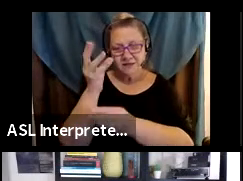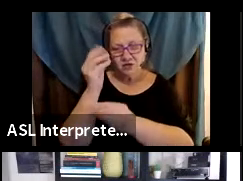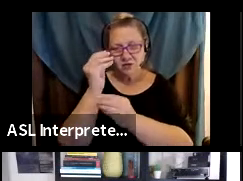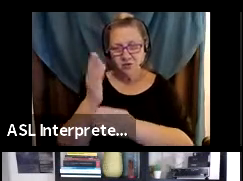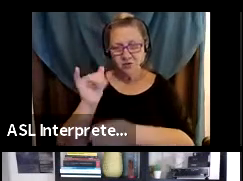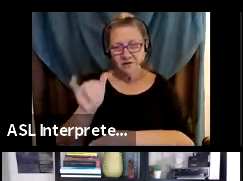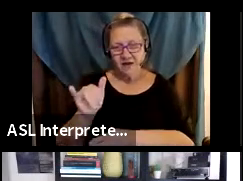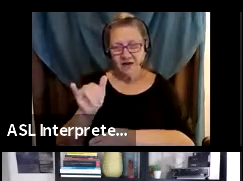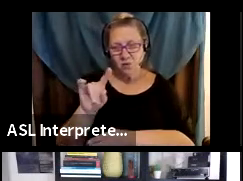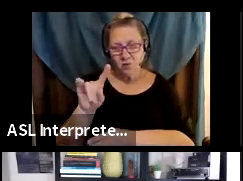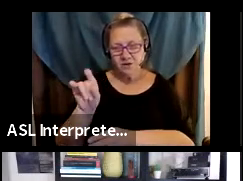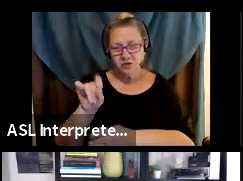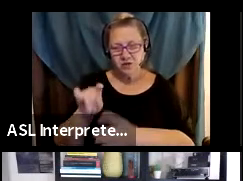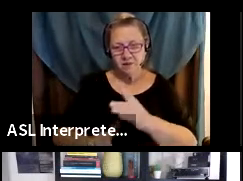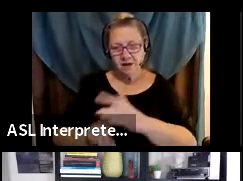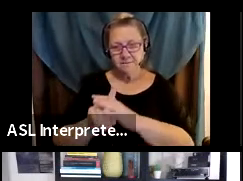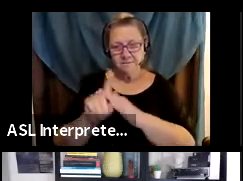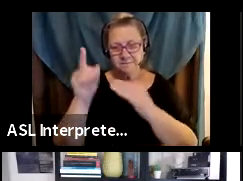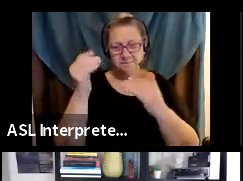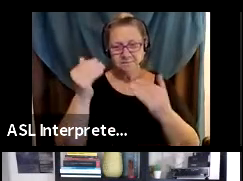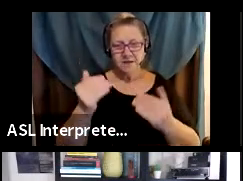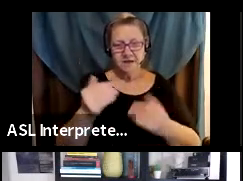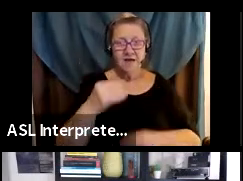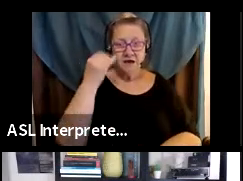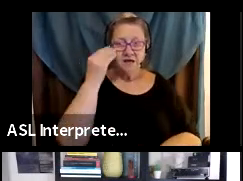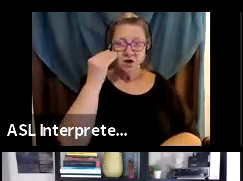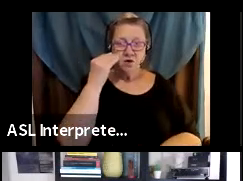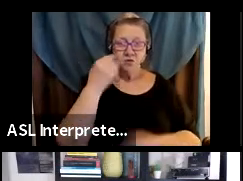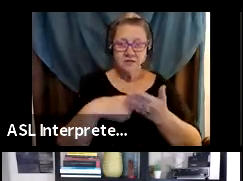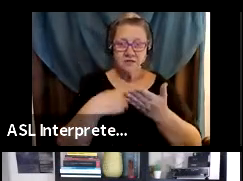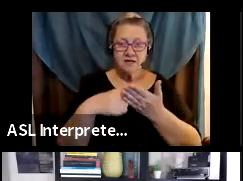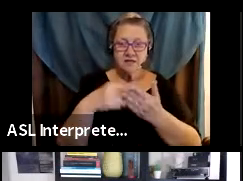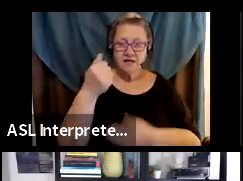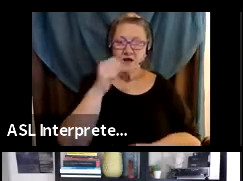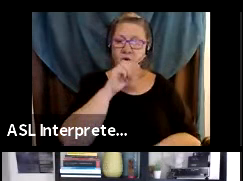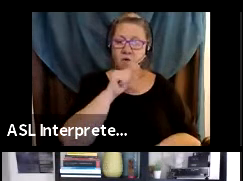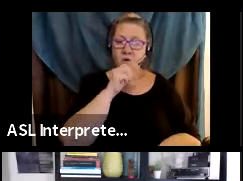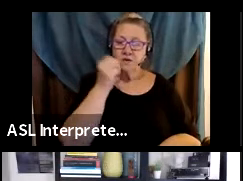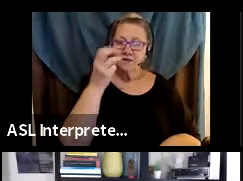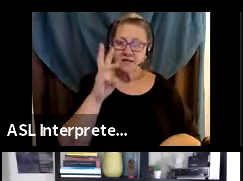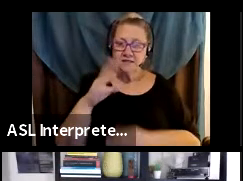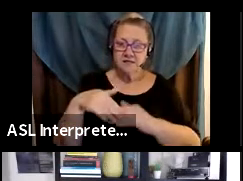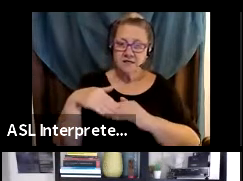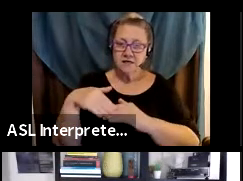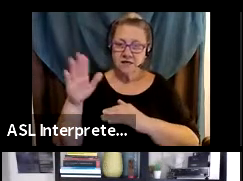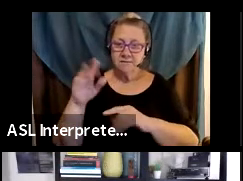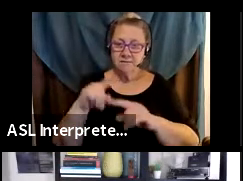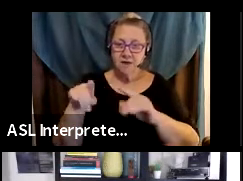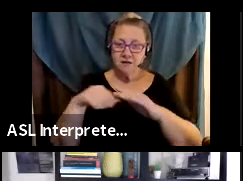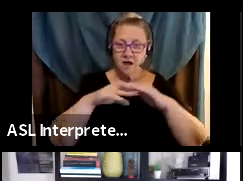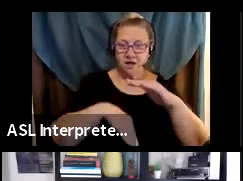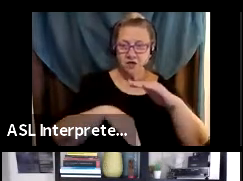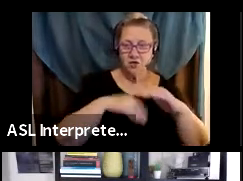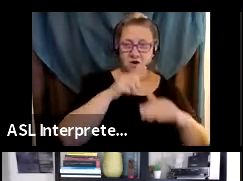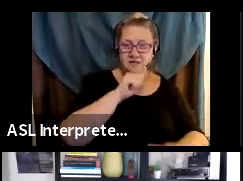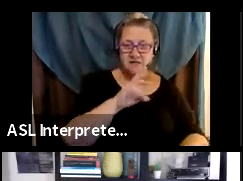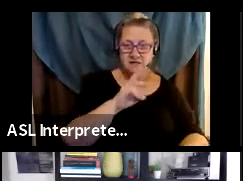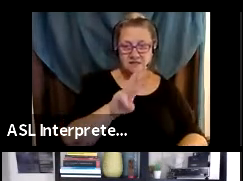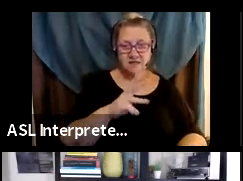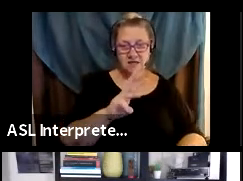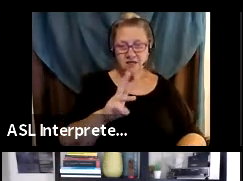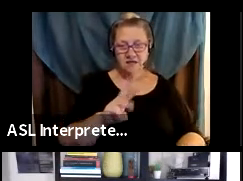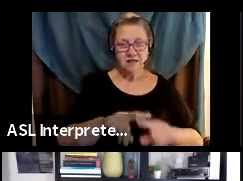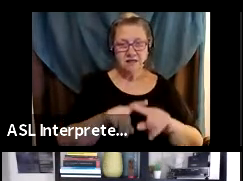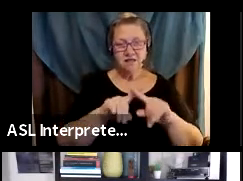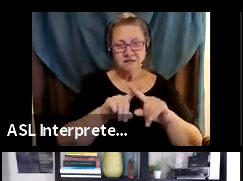that's one population. But when you get to anything lower than that, it's a whole nother ballgame. Yeah,